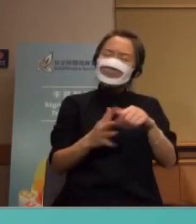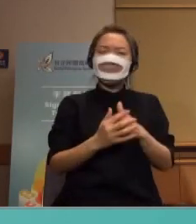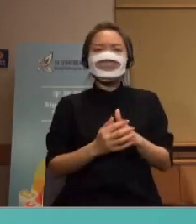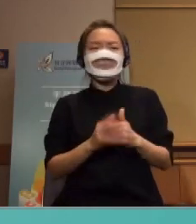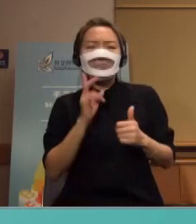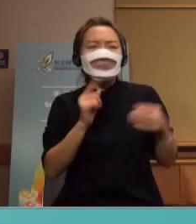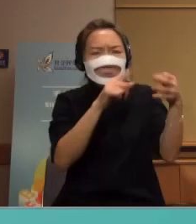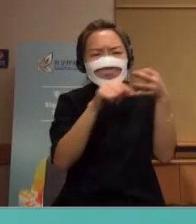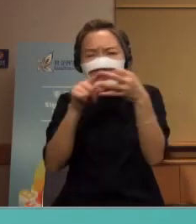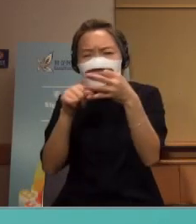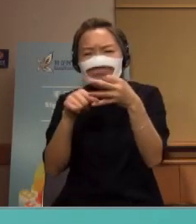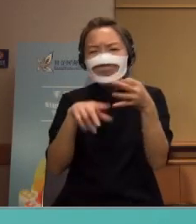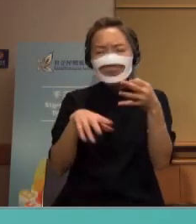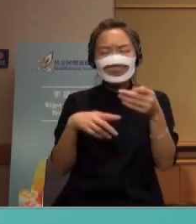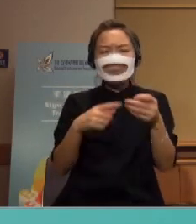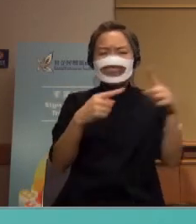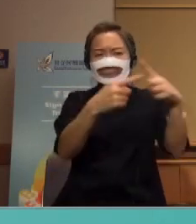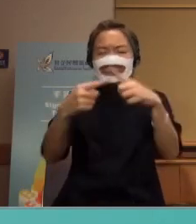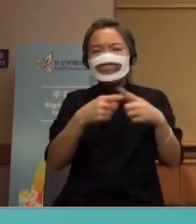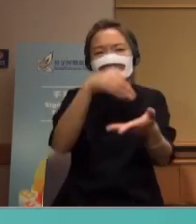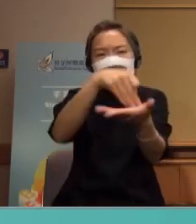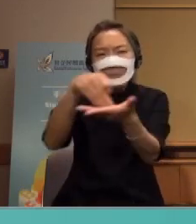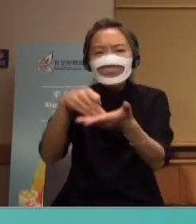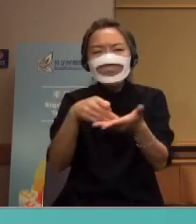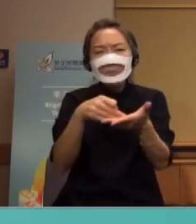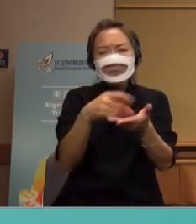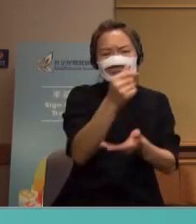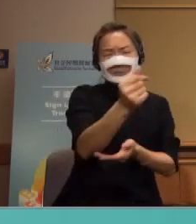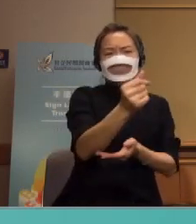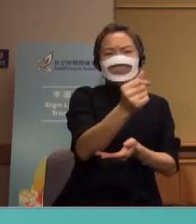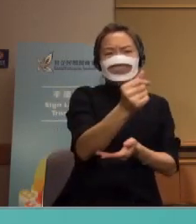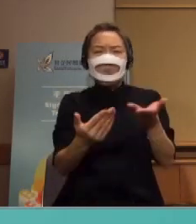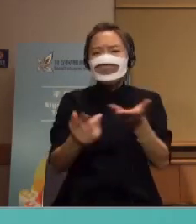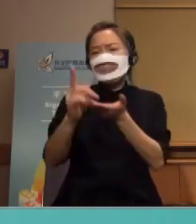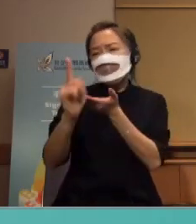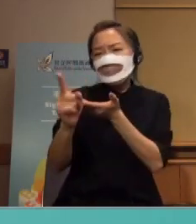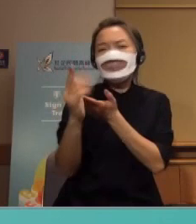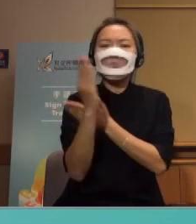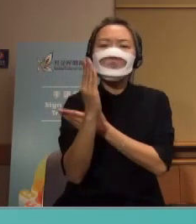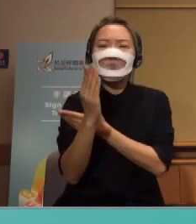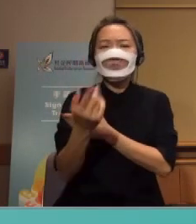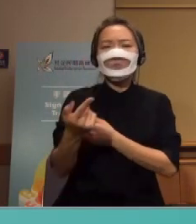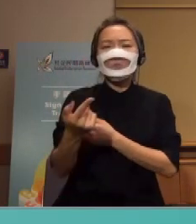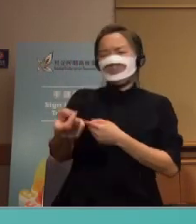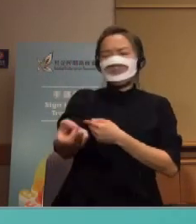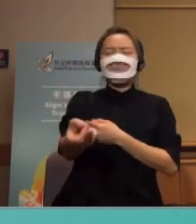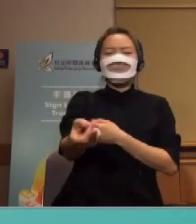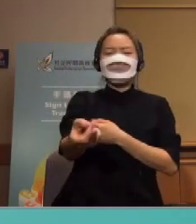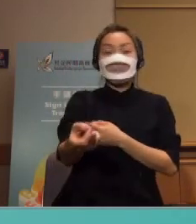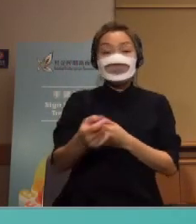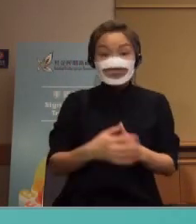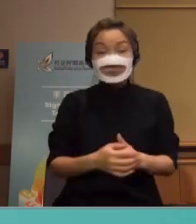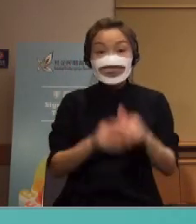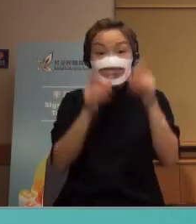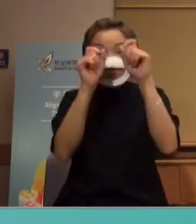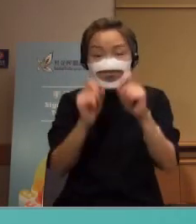on the tens to hundreds of people. And what it says to me is that the adoption of buying Sandbox land for